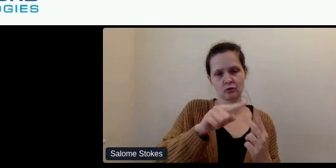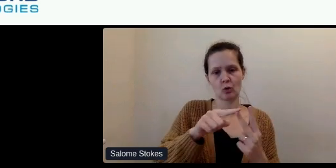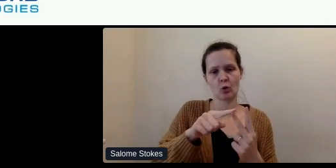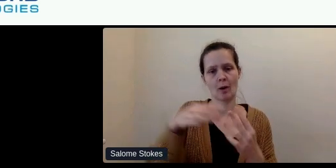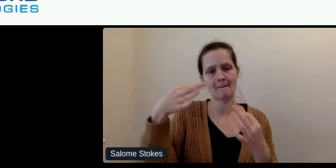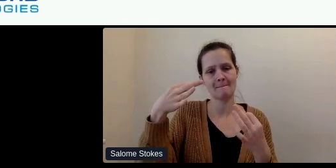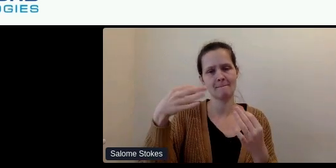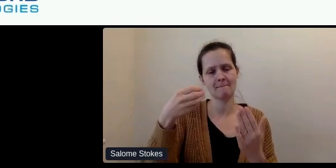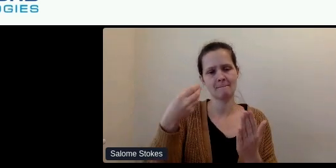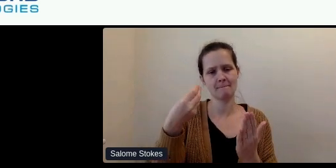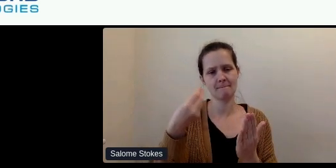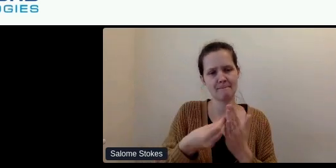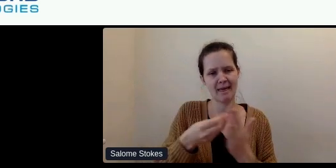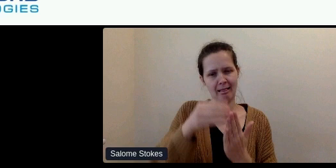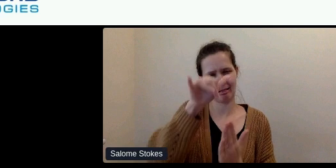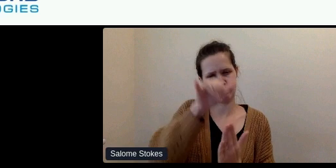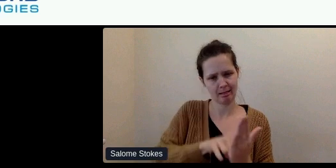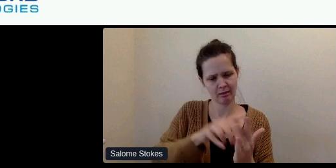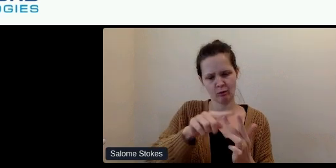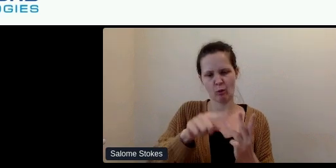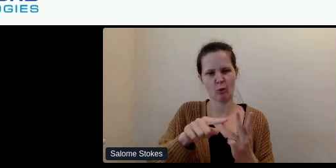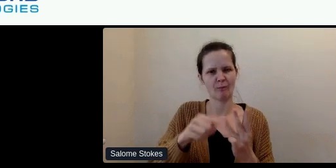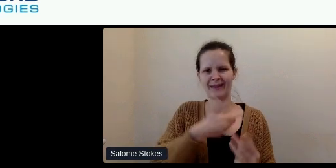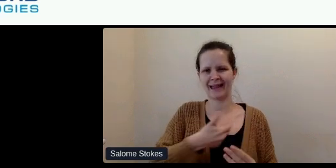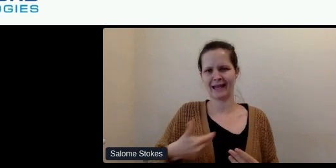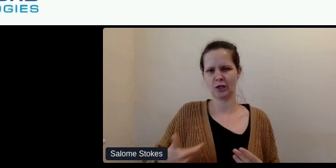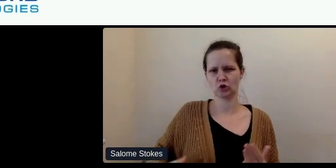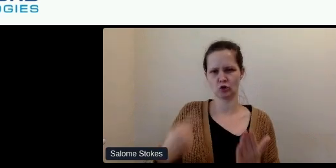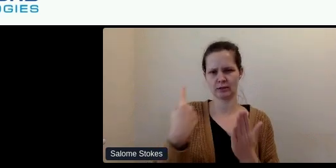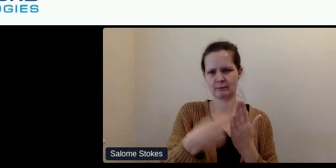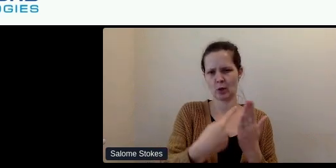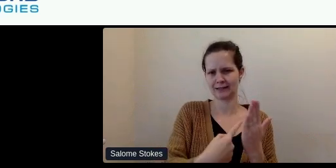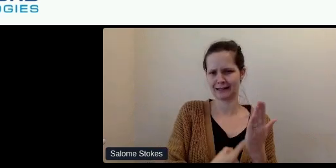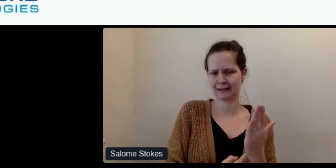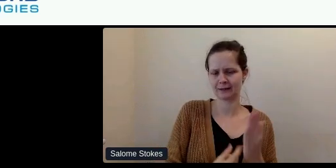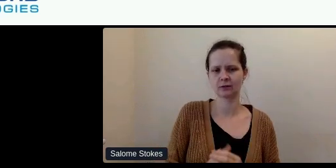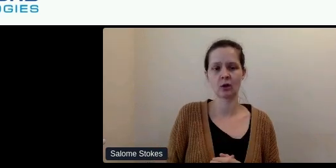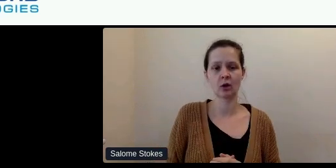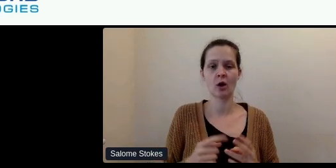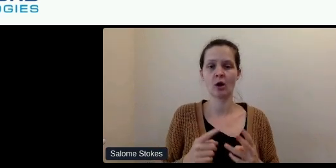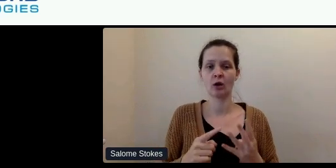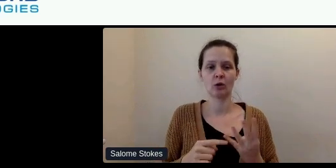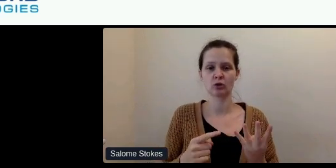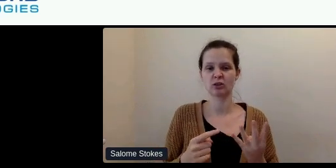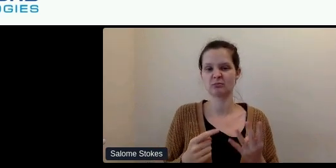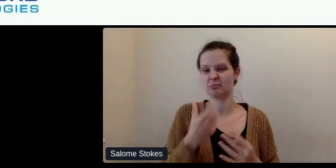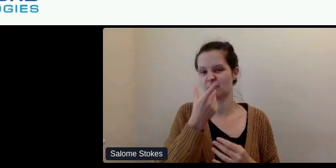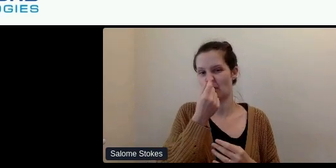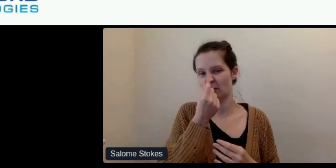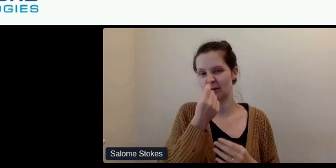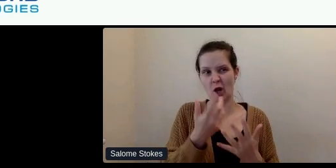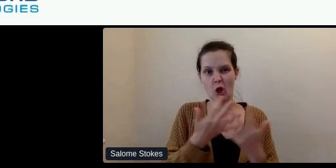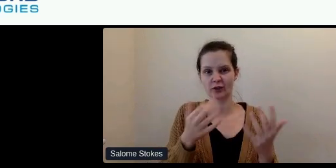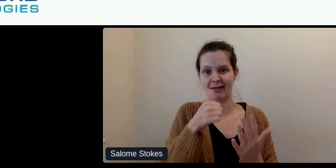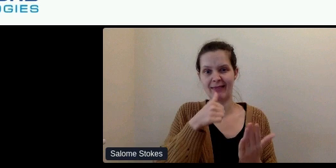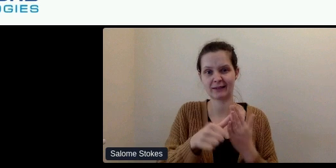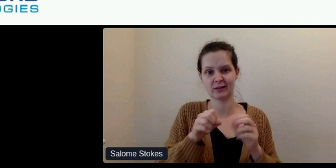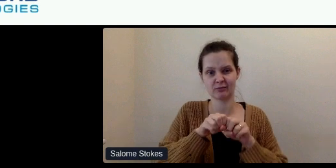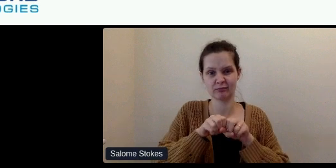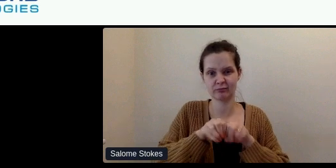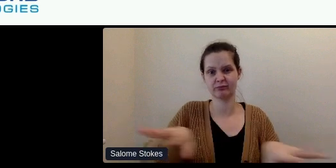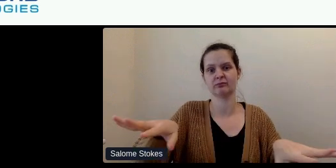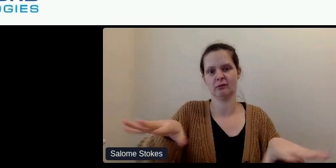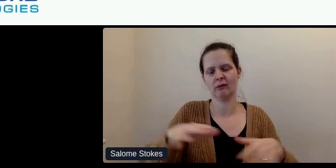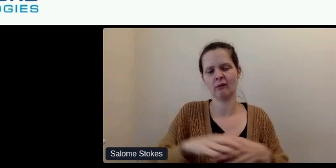But it could also be, like I say, high volume letters that are going out to people as well. And this approach is slightly